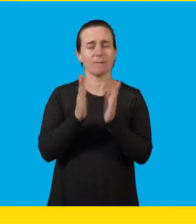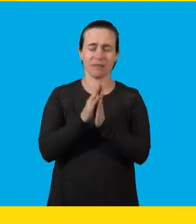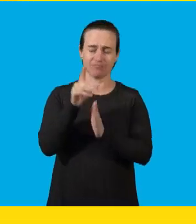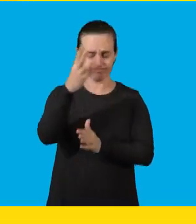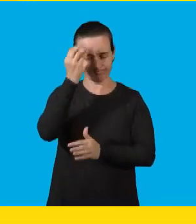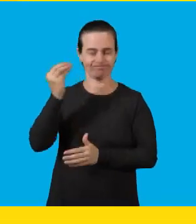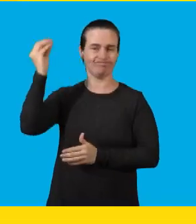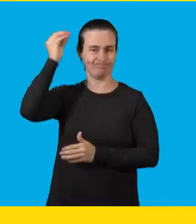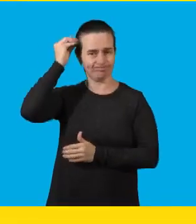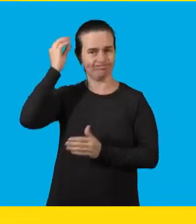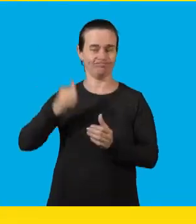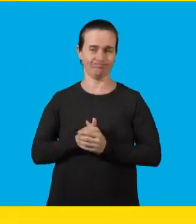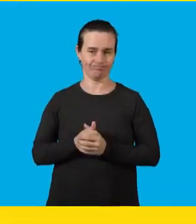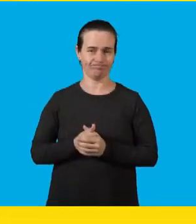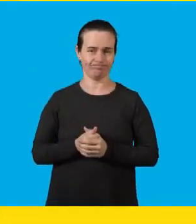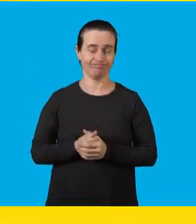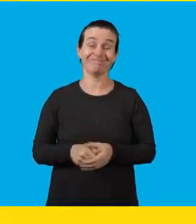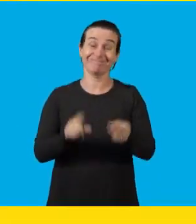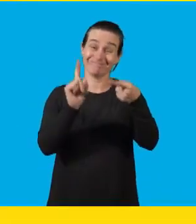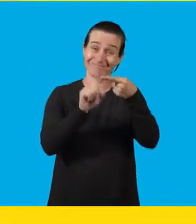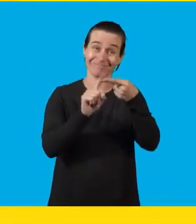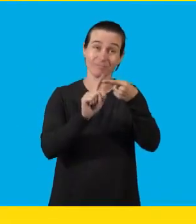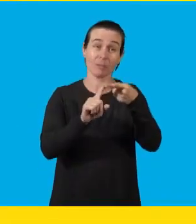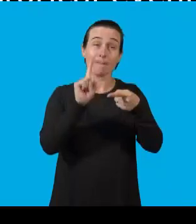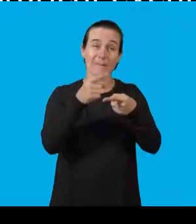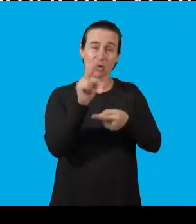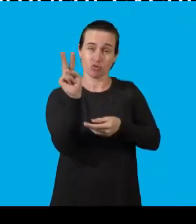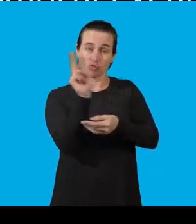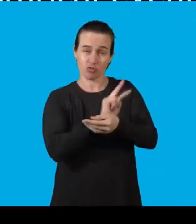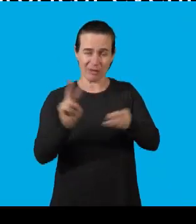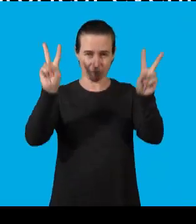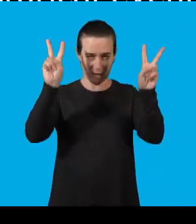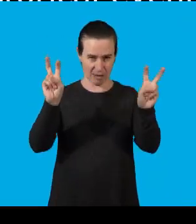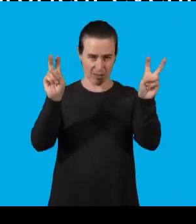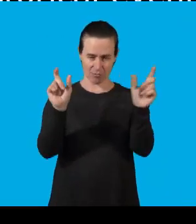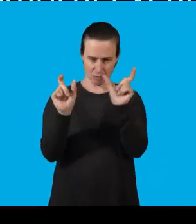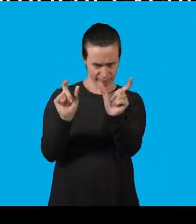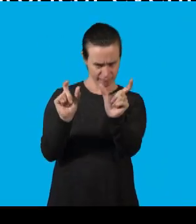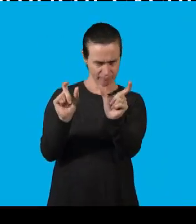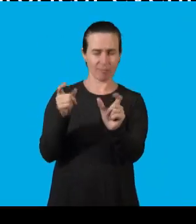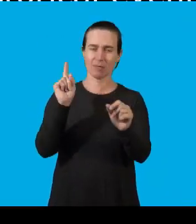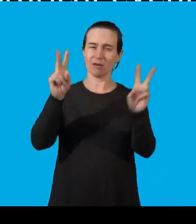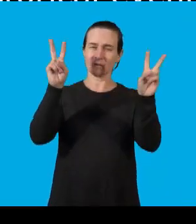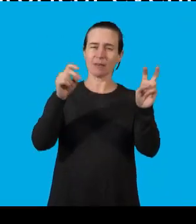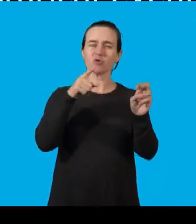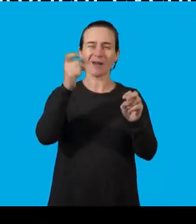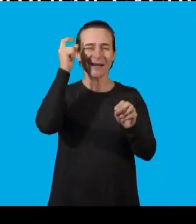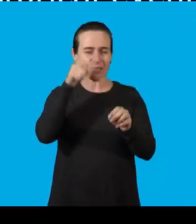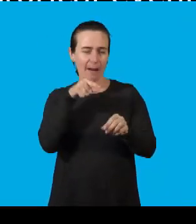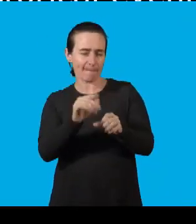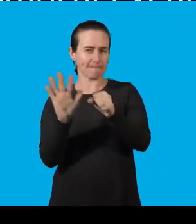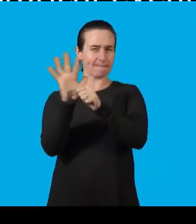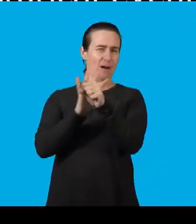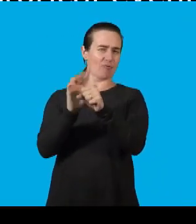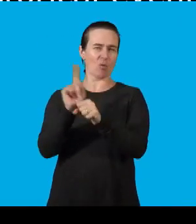Please make sure that you remember them. The first thing is you have to read the caption of the source in order to understand the